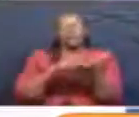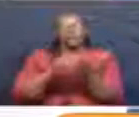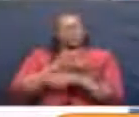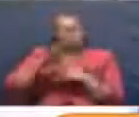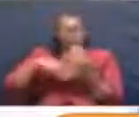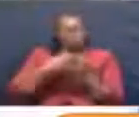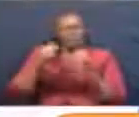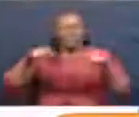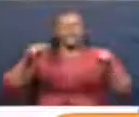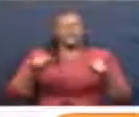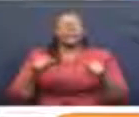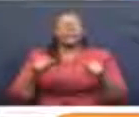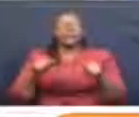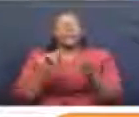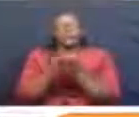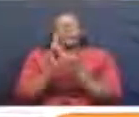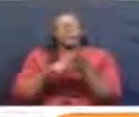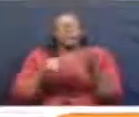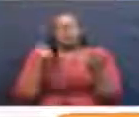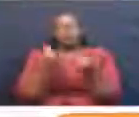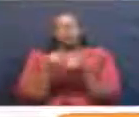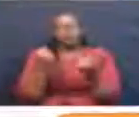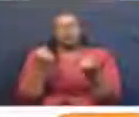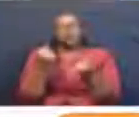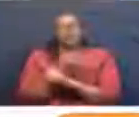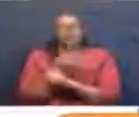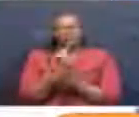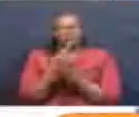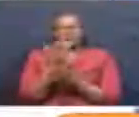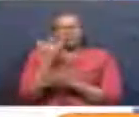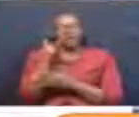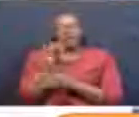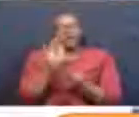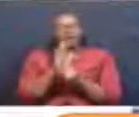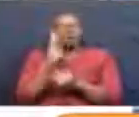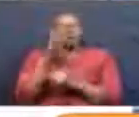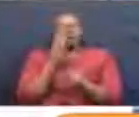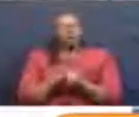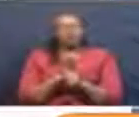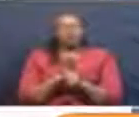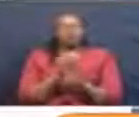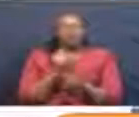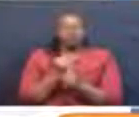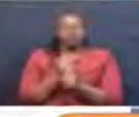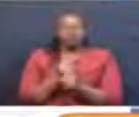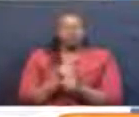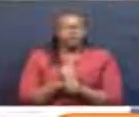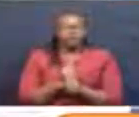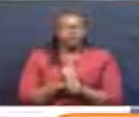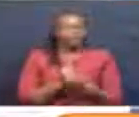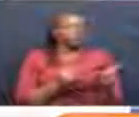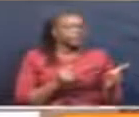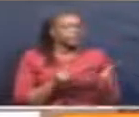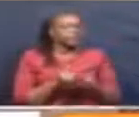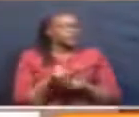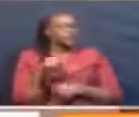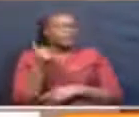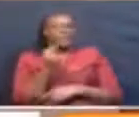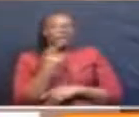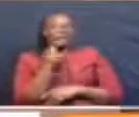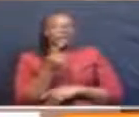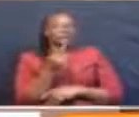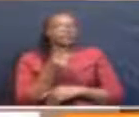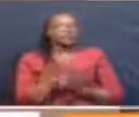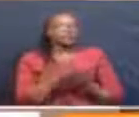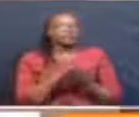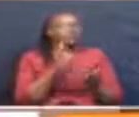same script, is what is being done different, and I can assure you that a lot is going to be done to ensure that we... Finally, environmentalists have cautioned the most